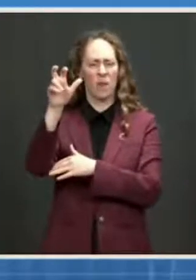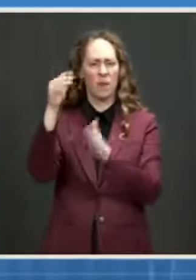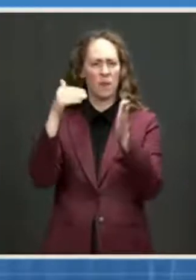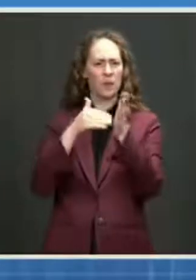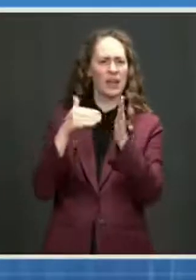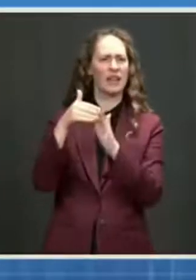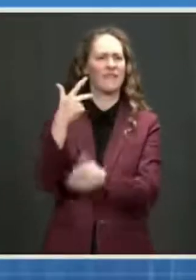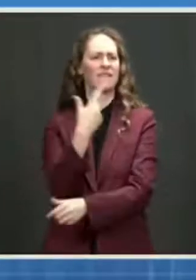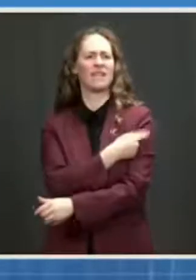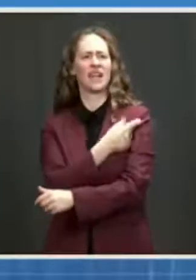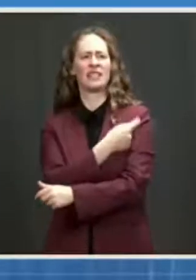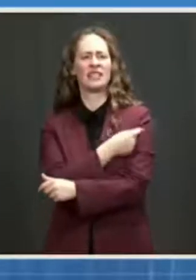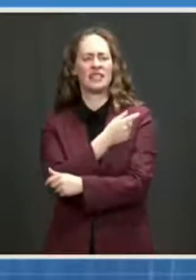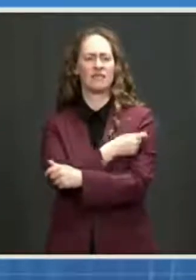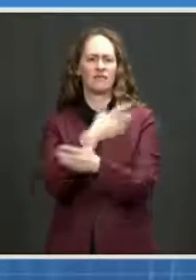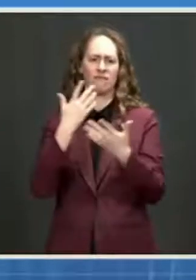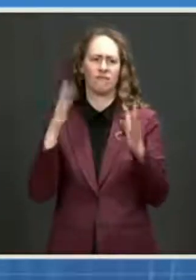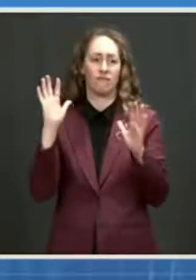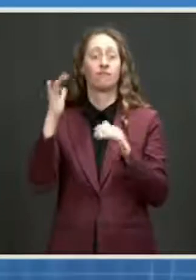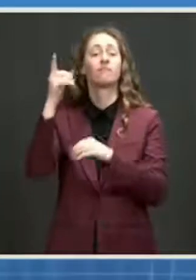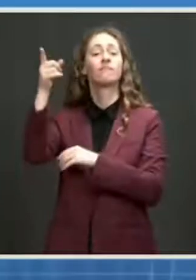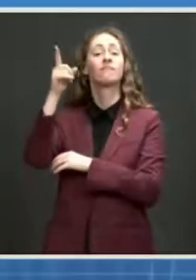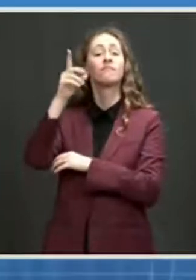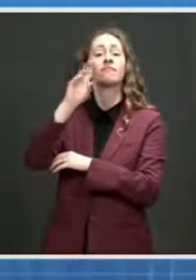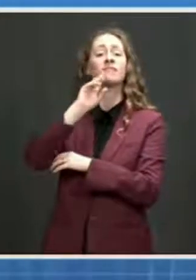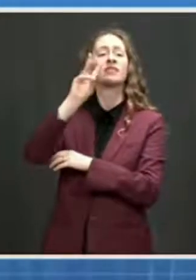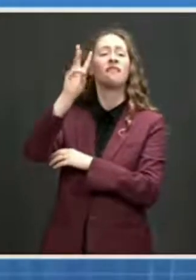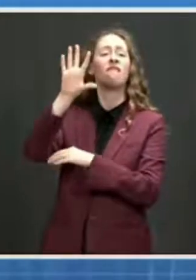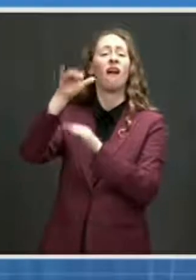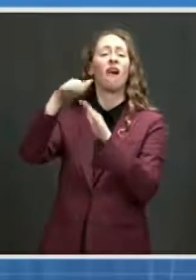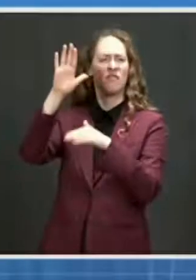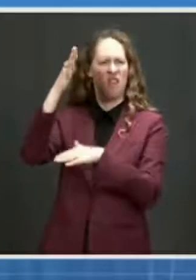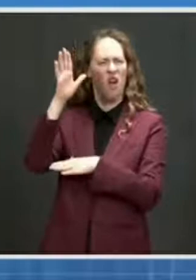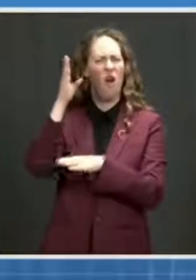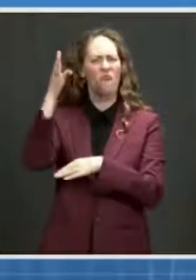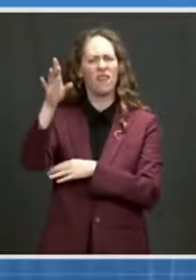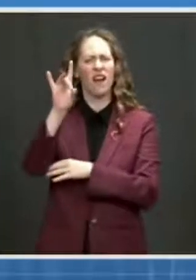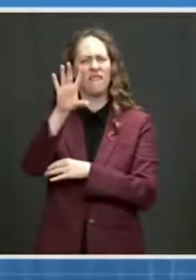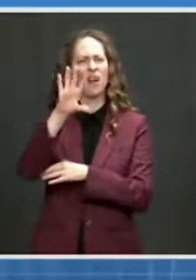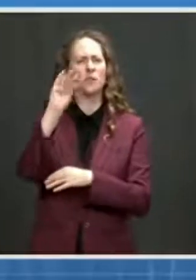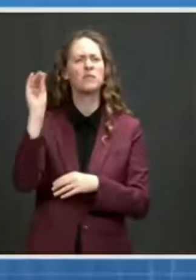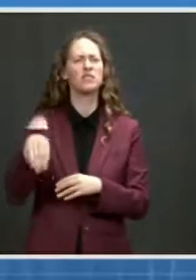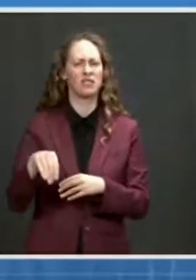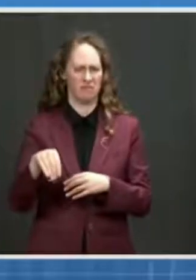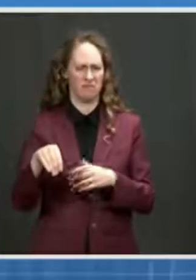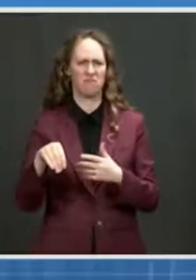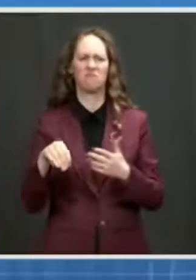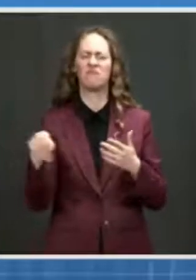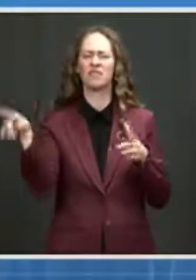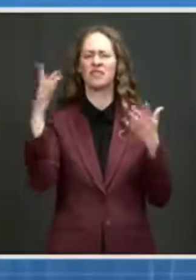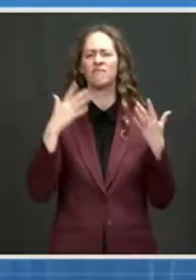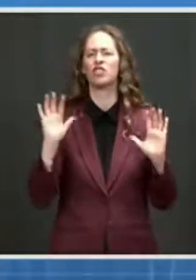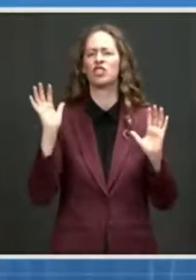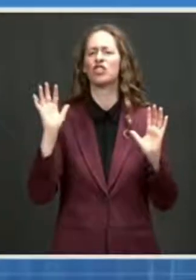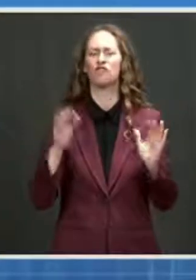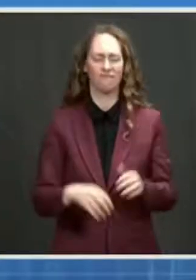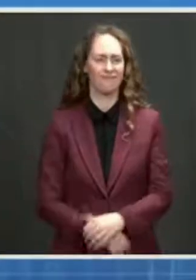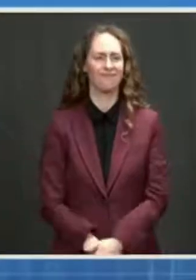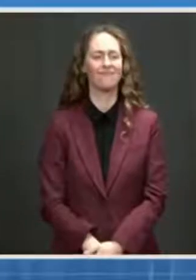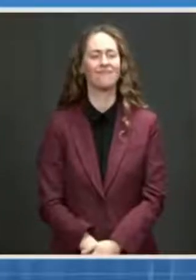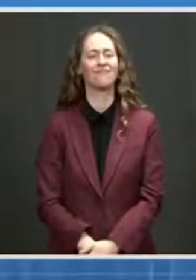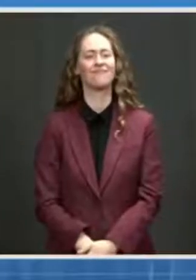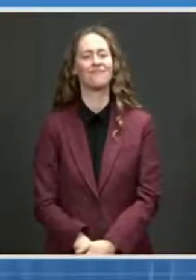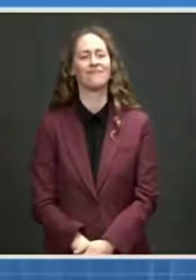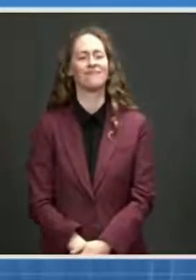age 65 have received at least one dose of a COVID-19 vaccine, and 75% are fully vaccinated